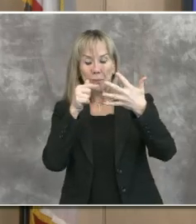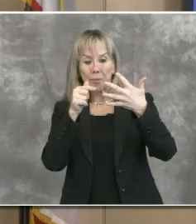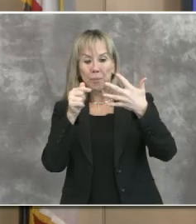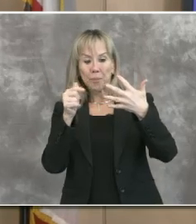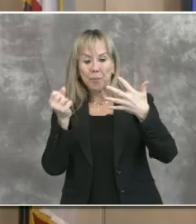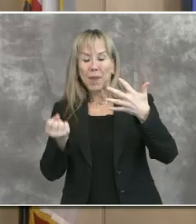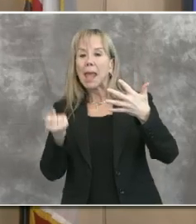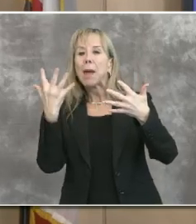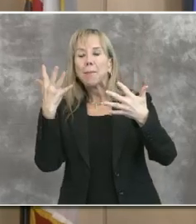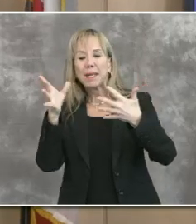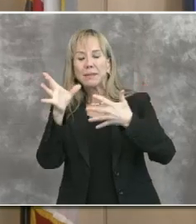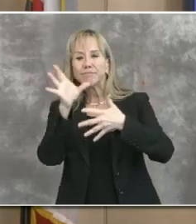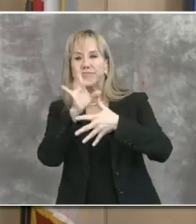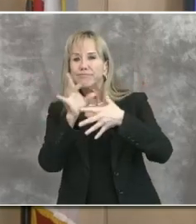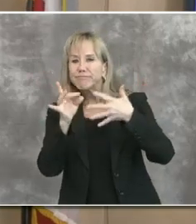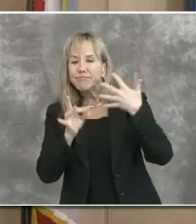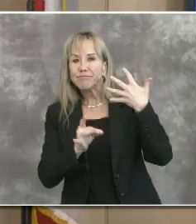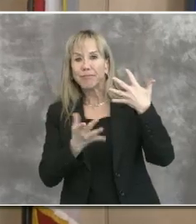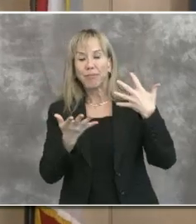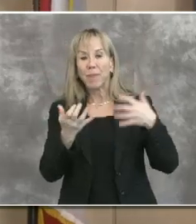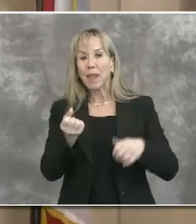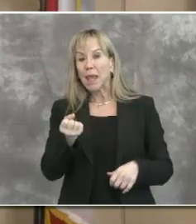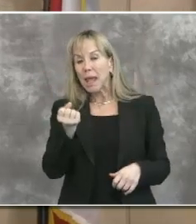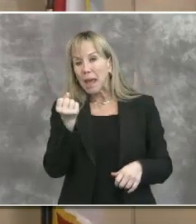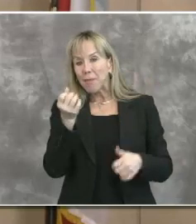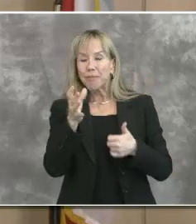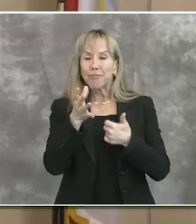or it could be the number of positive tests